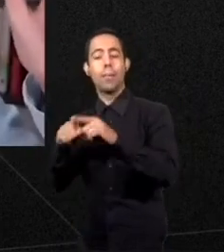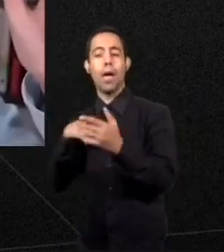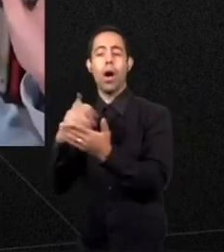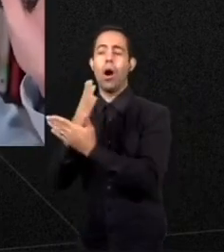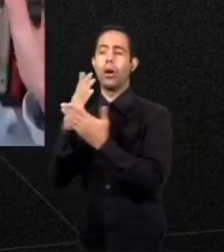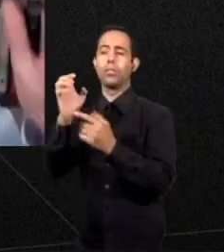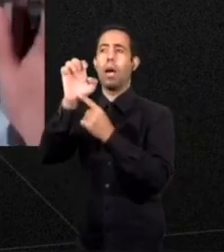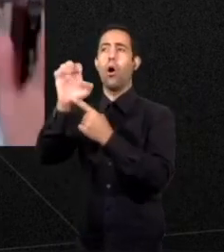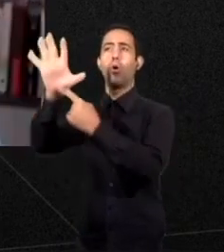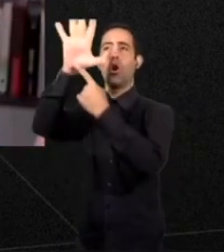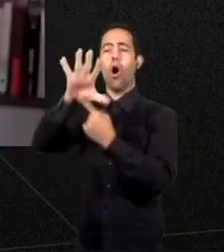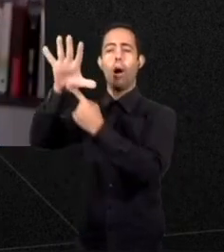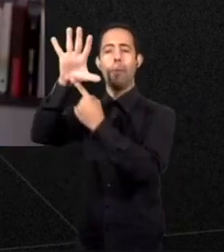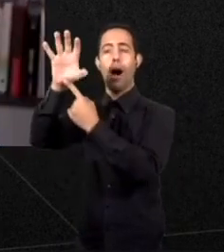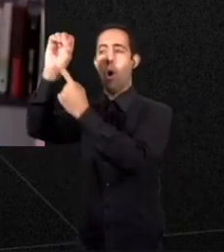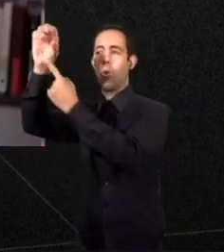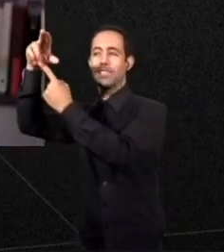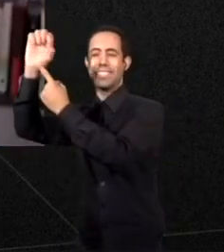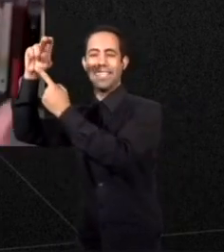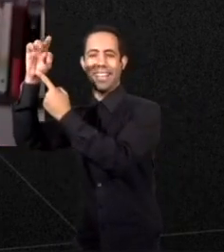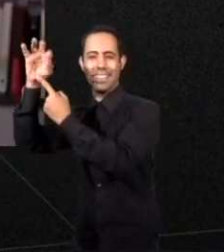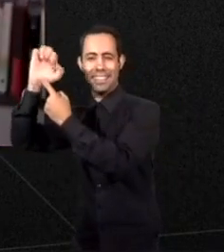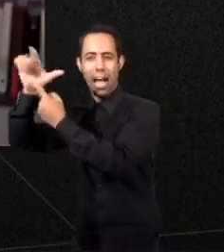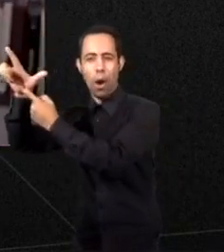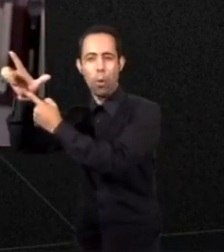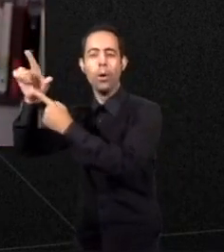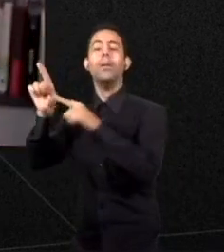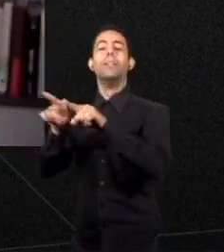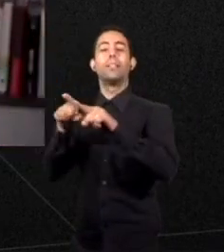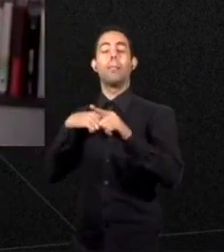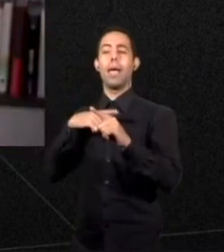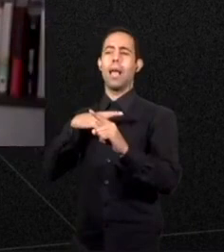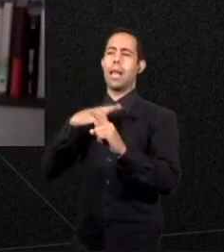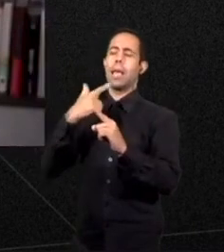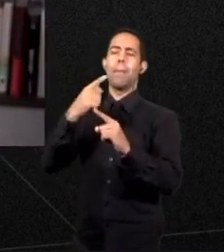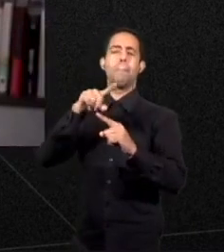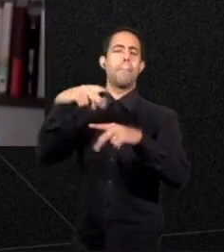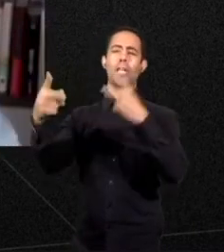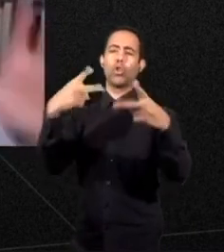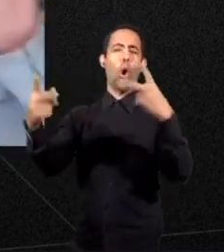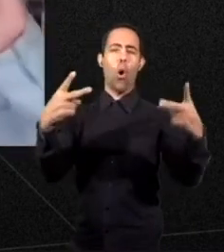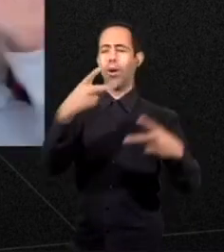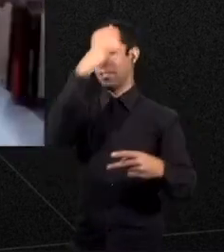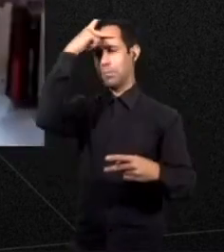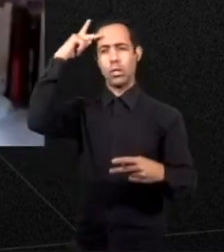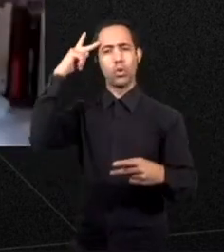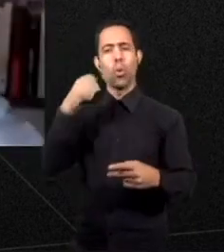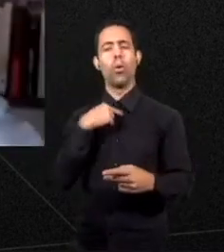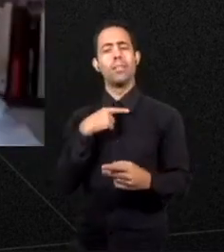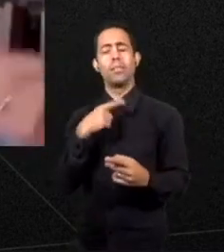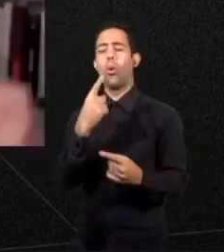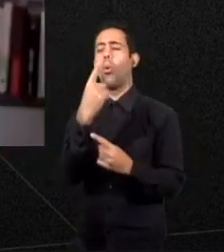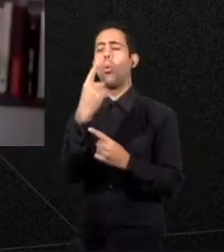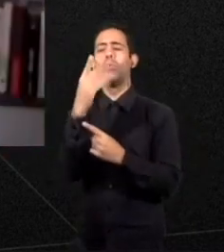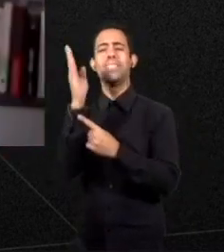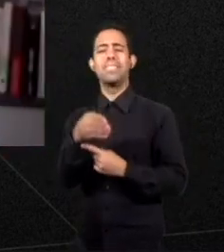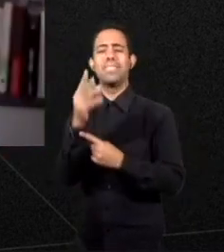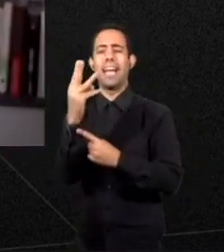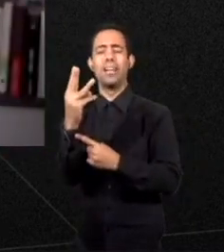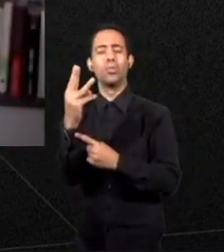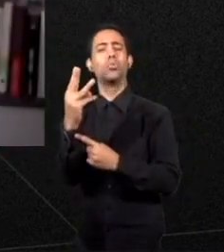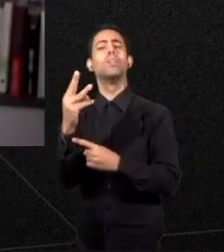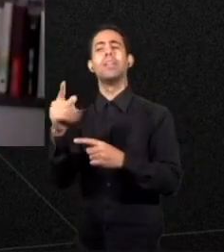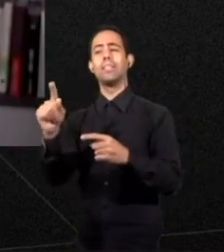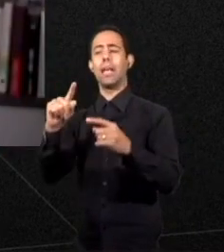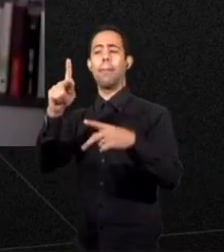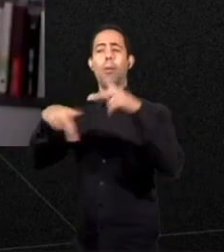so, and killed up to 1/3 of the population. That's long before the current era of